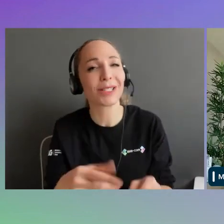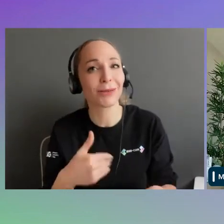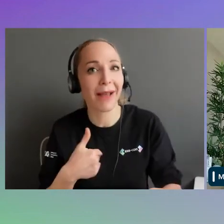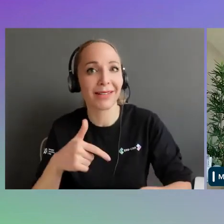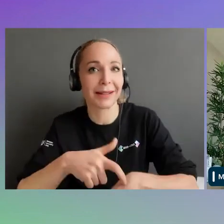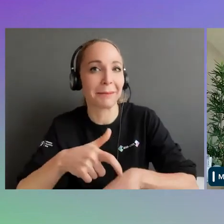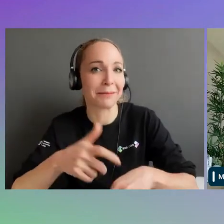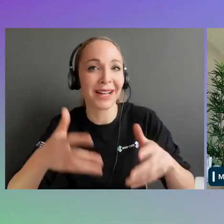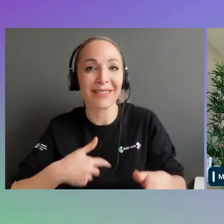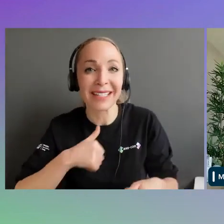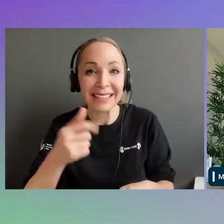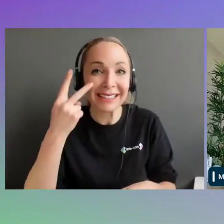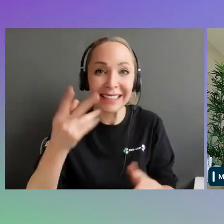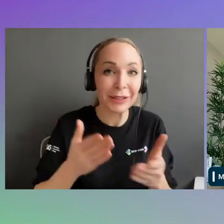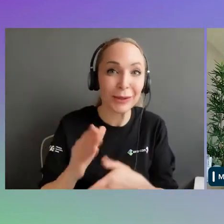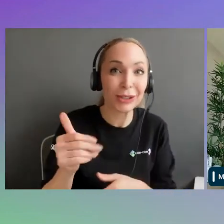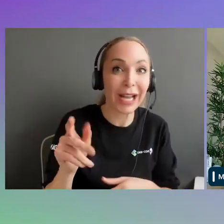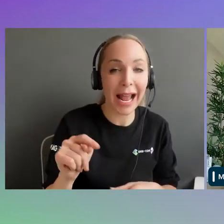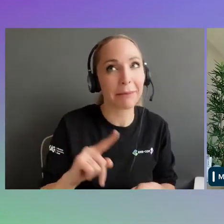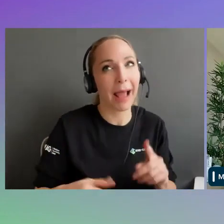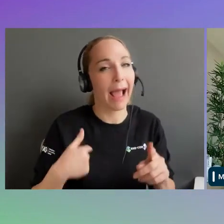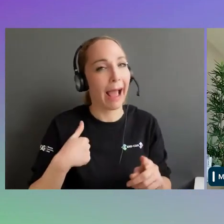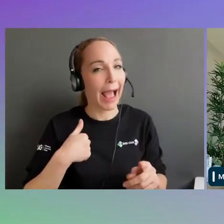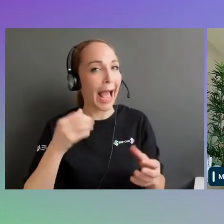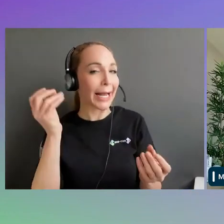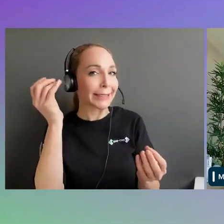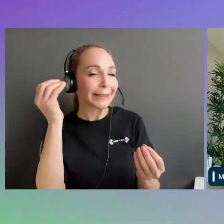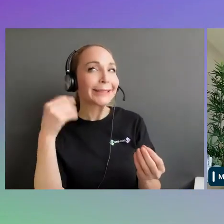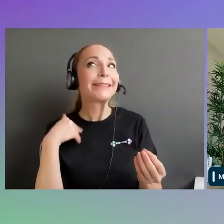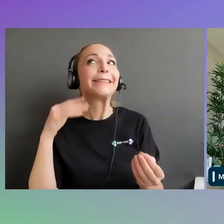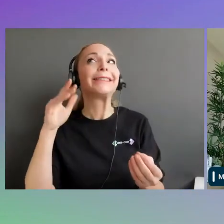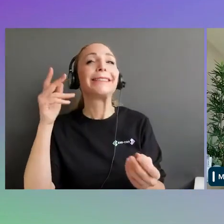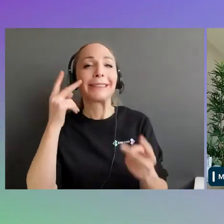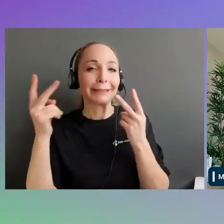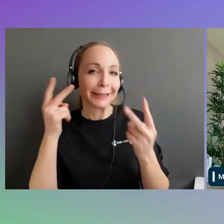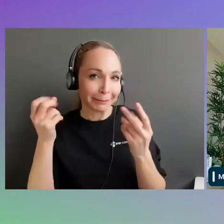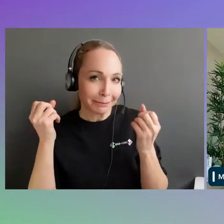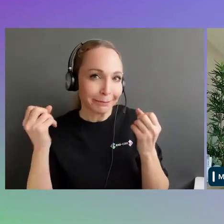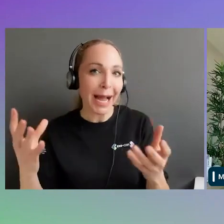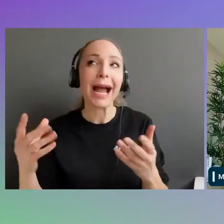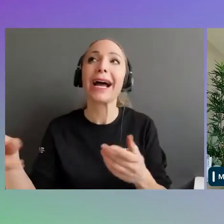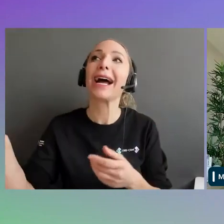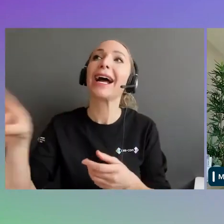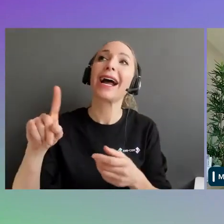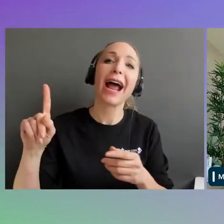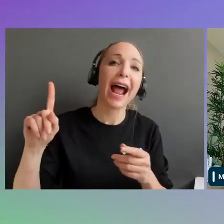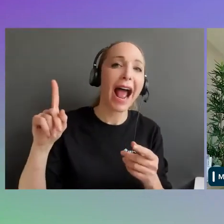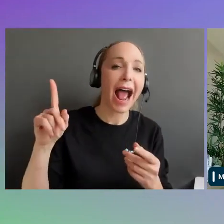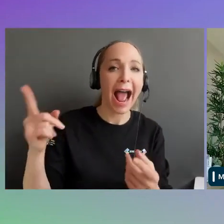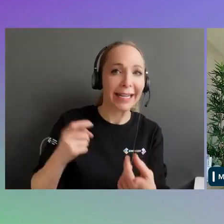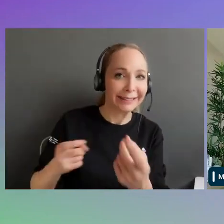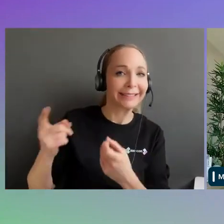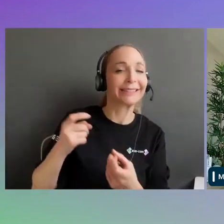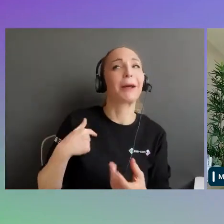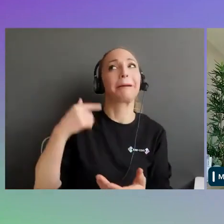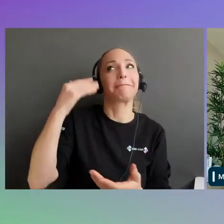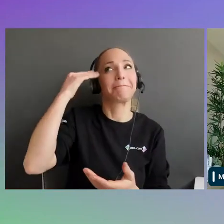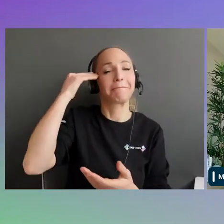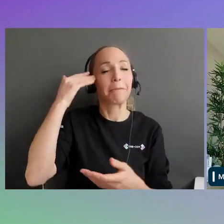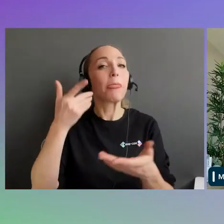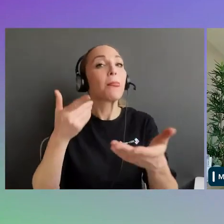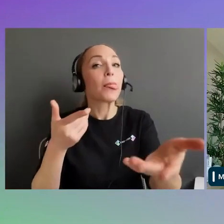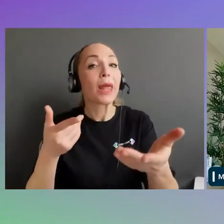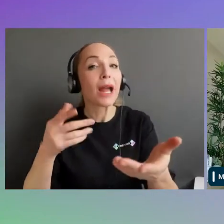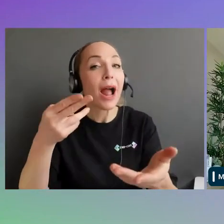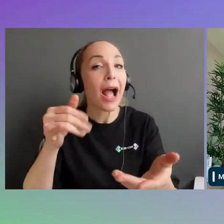see come in through the chat, but it's one that I've heard people asking some of our clients and prospects regarding hybrid applications. I know you mentioned